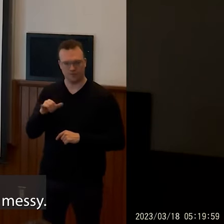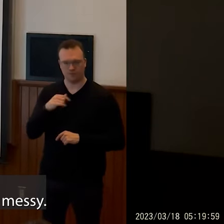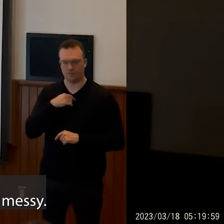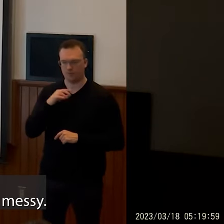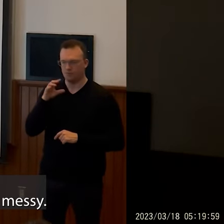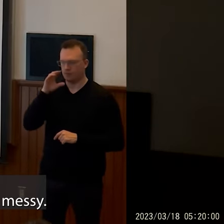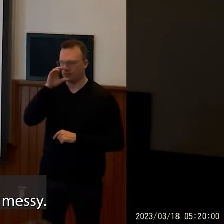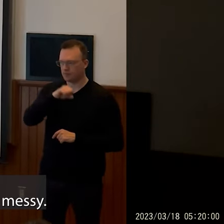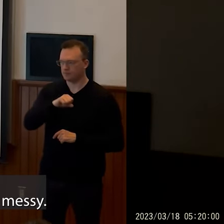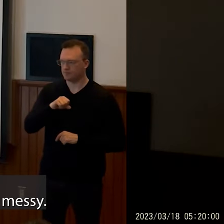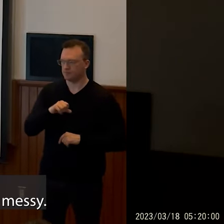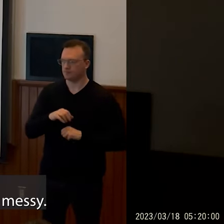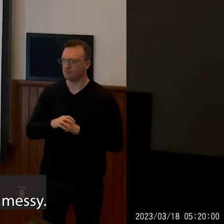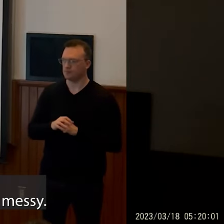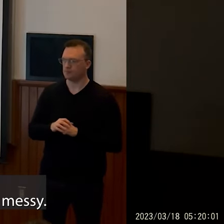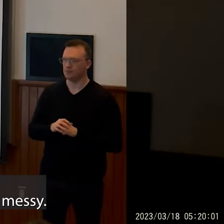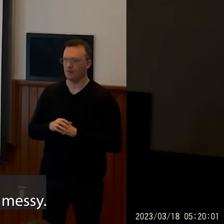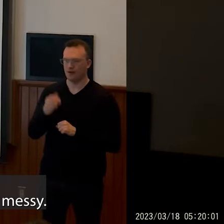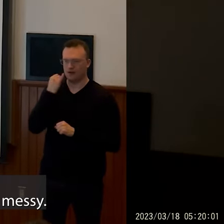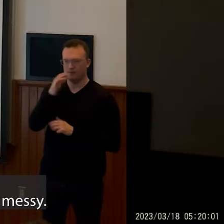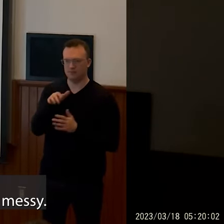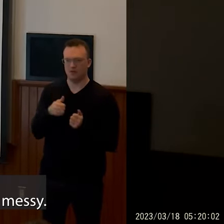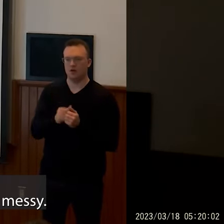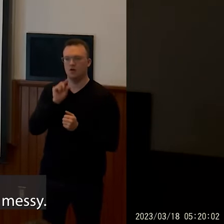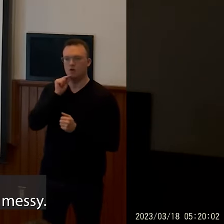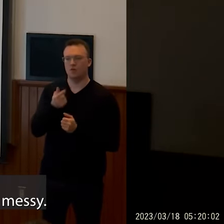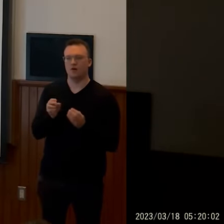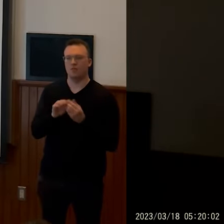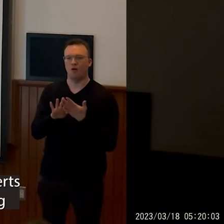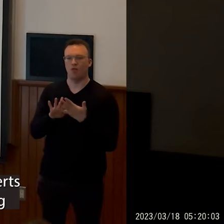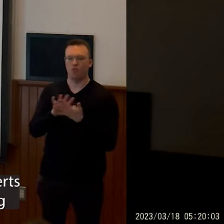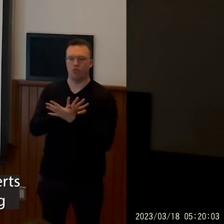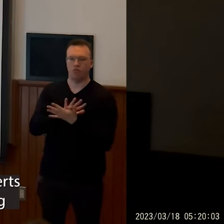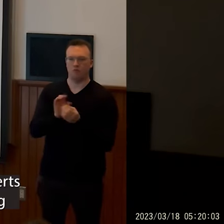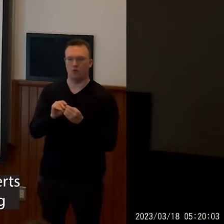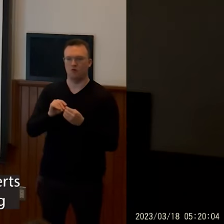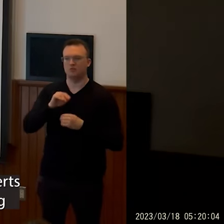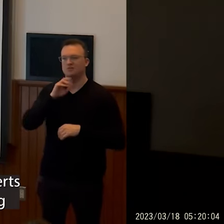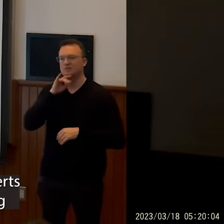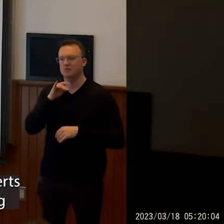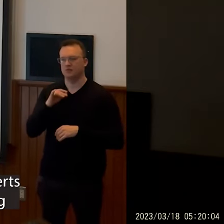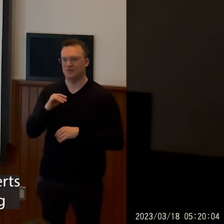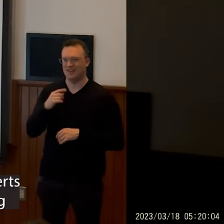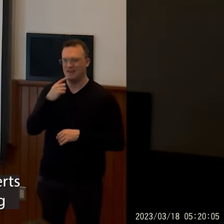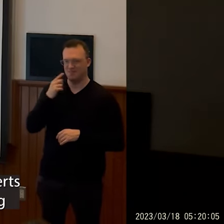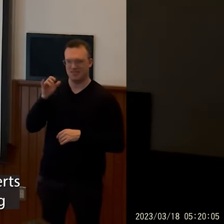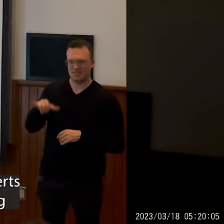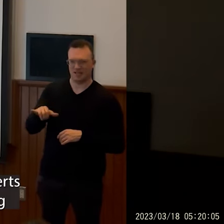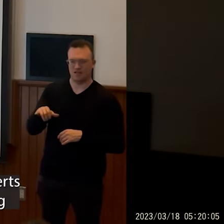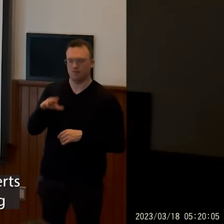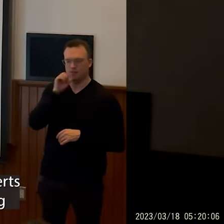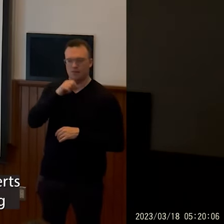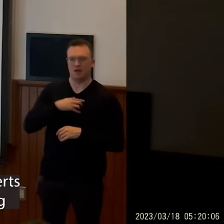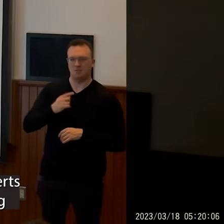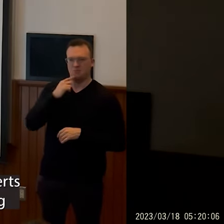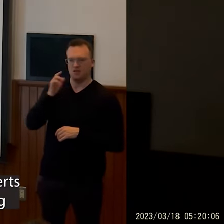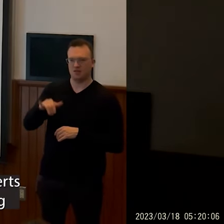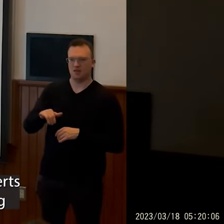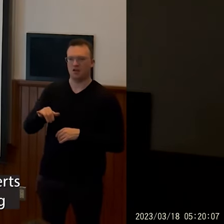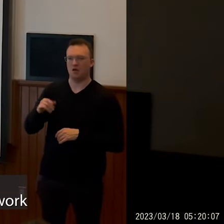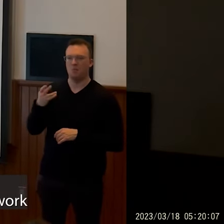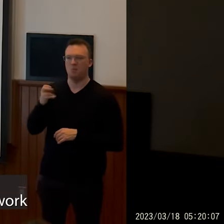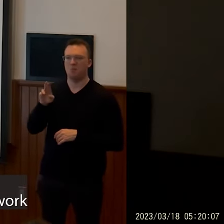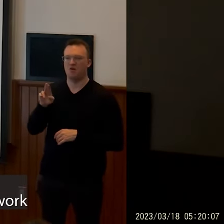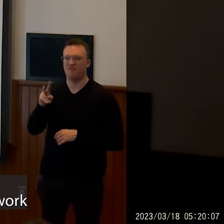miss the idea when queer was more messy and more dirty. I miss those perverts, those queers who were